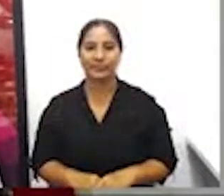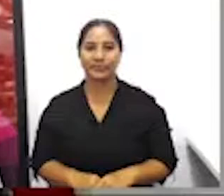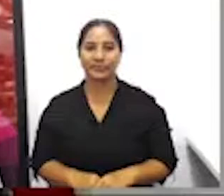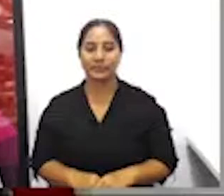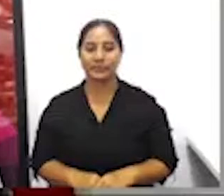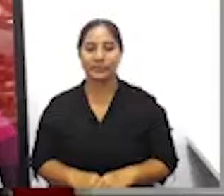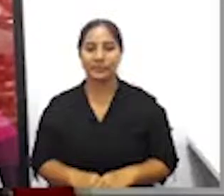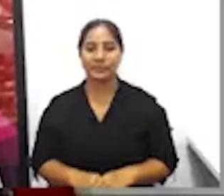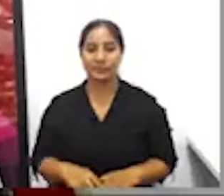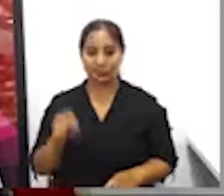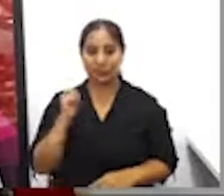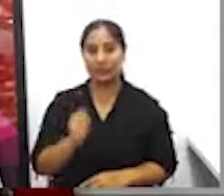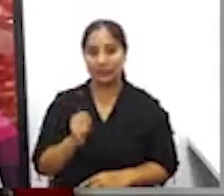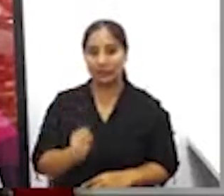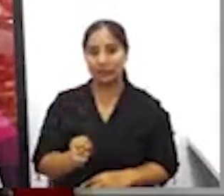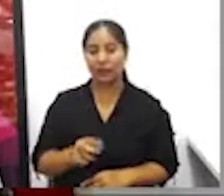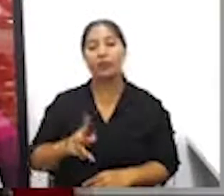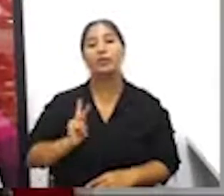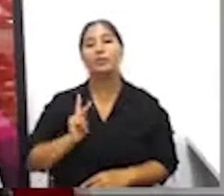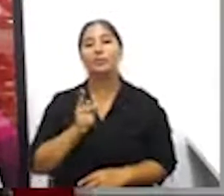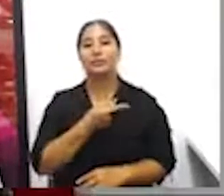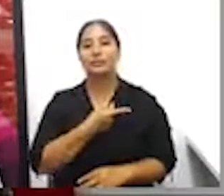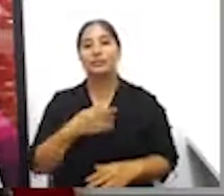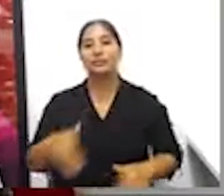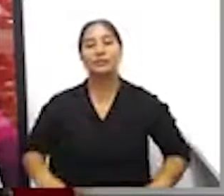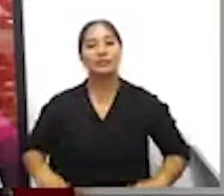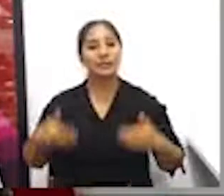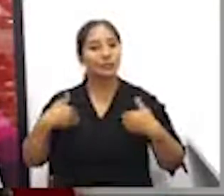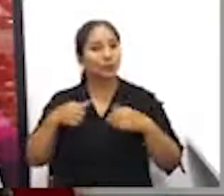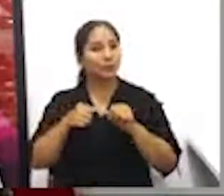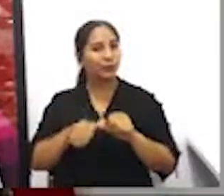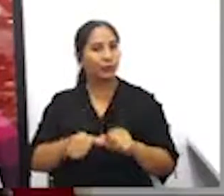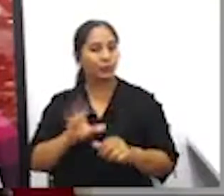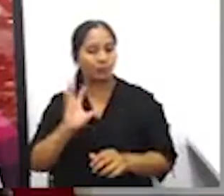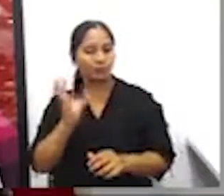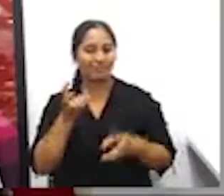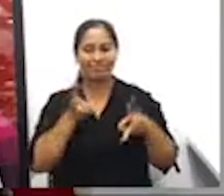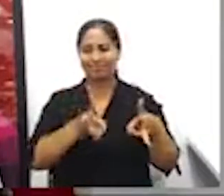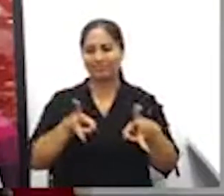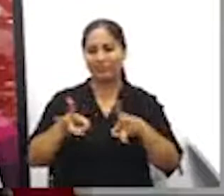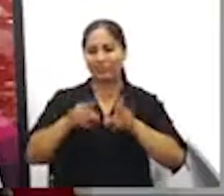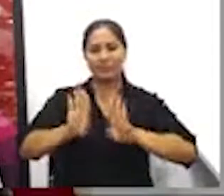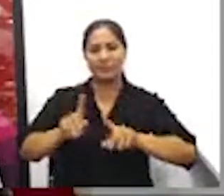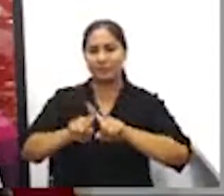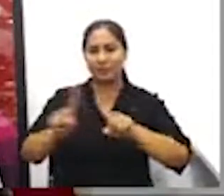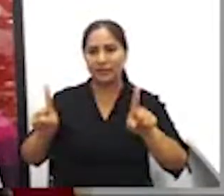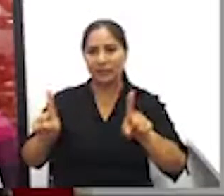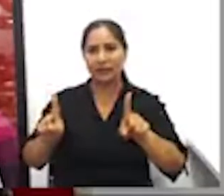I don't know what I'm doing. You often live on social media.